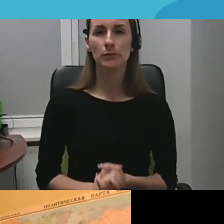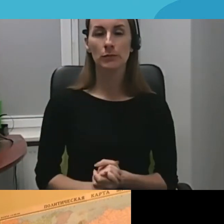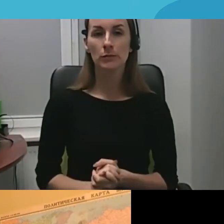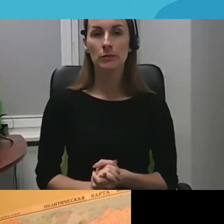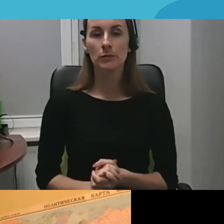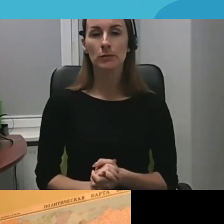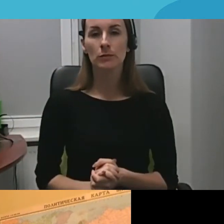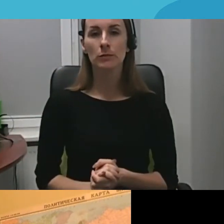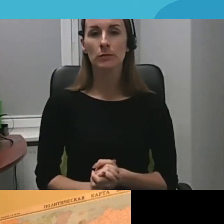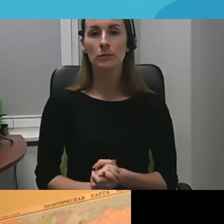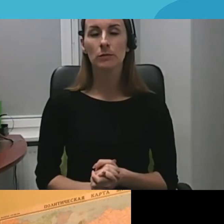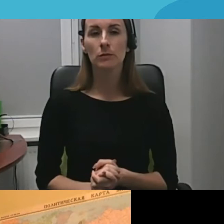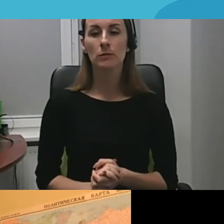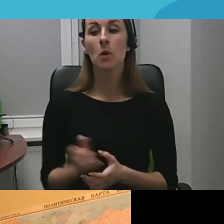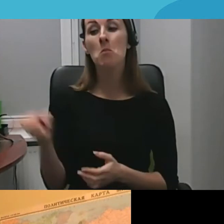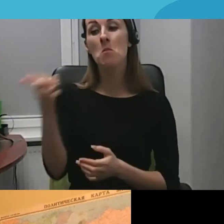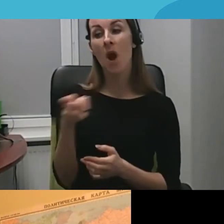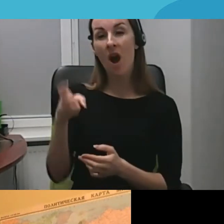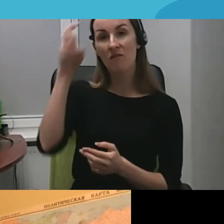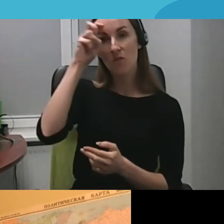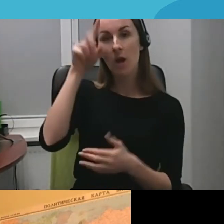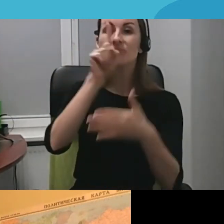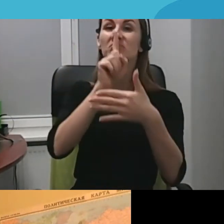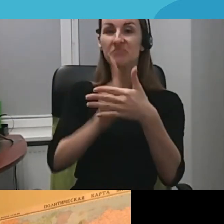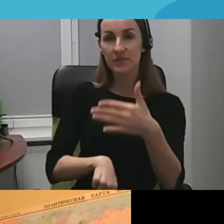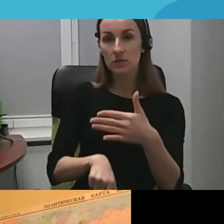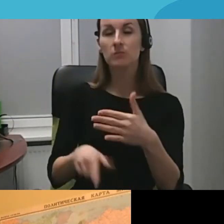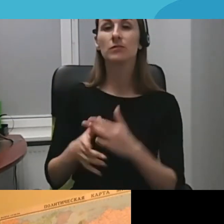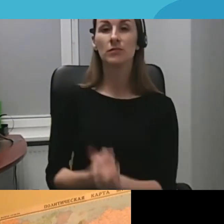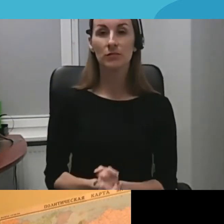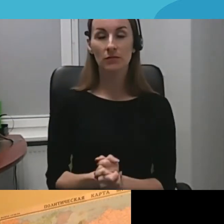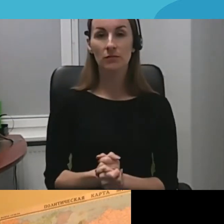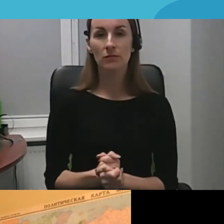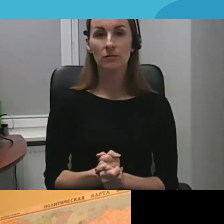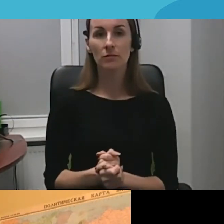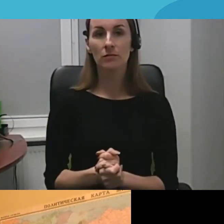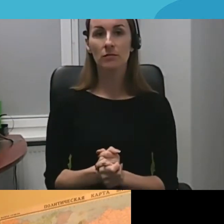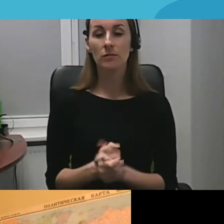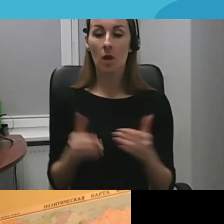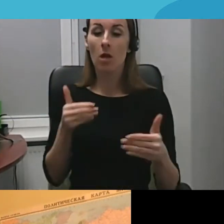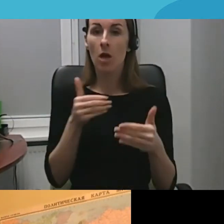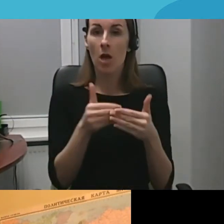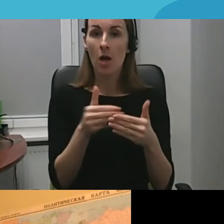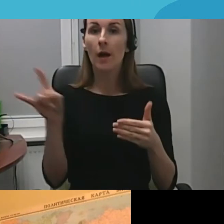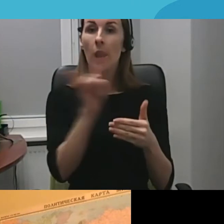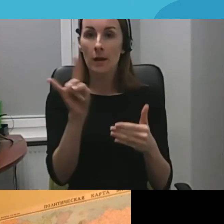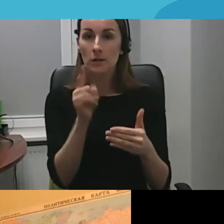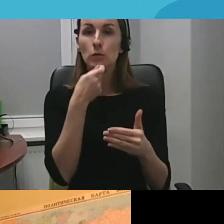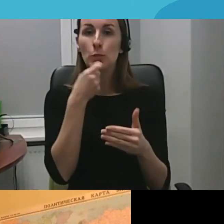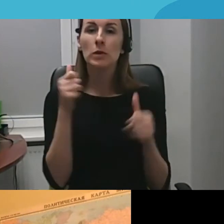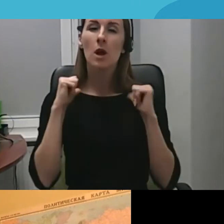expect to have a little bit more calm situation during Christmas. But that's another aspect, and